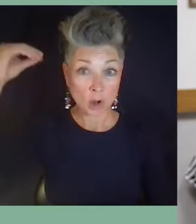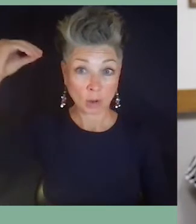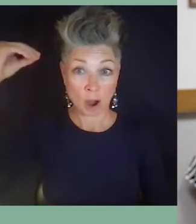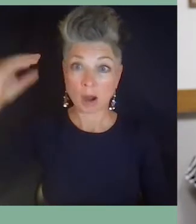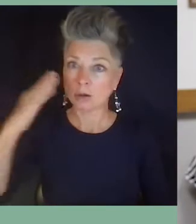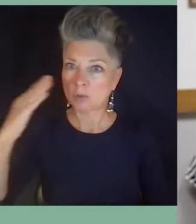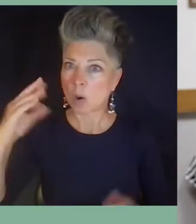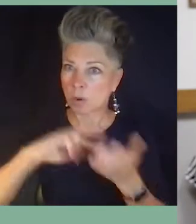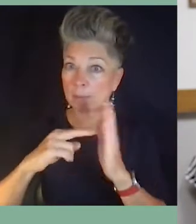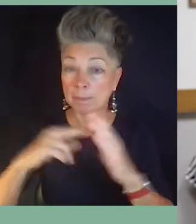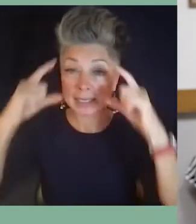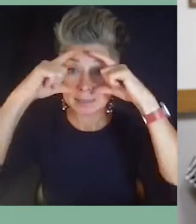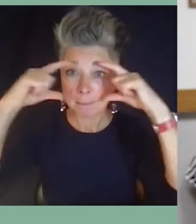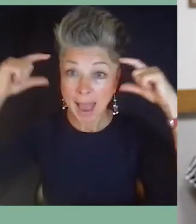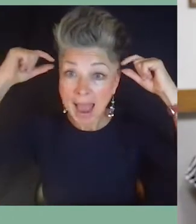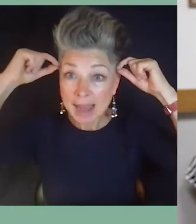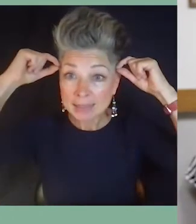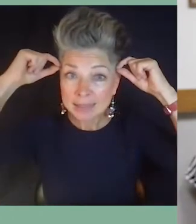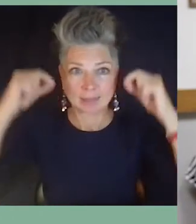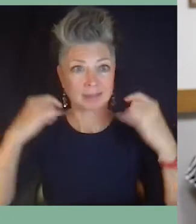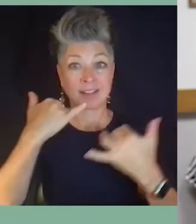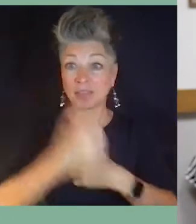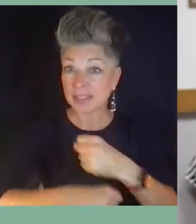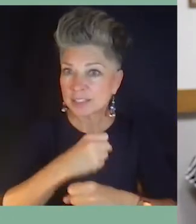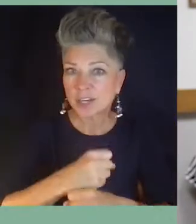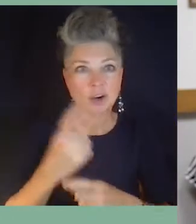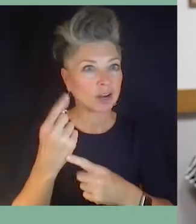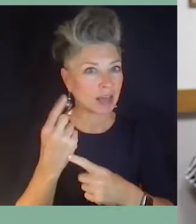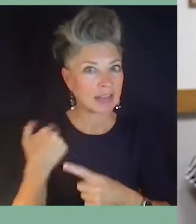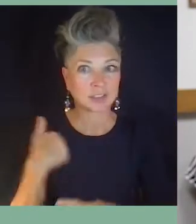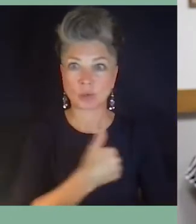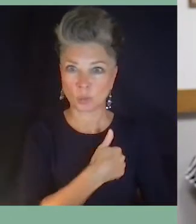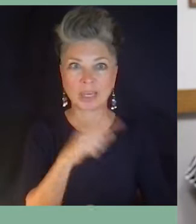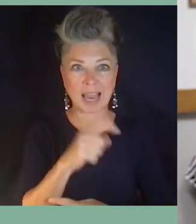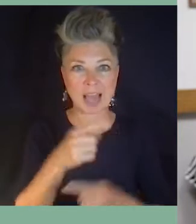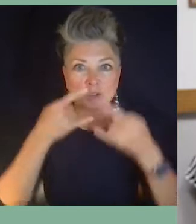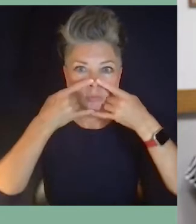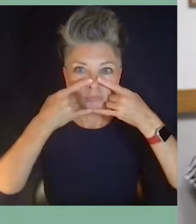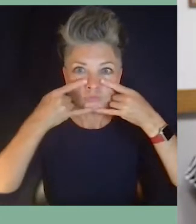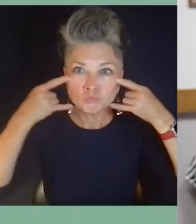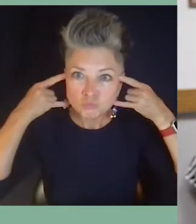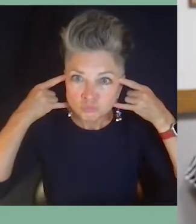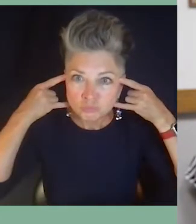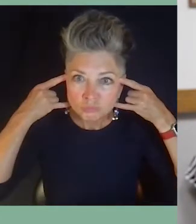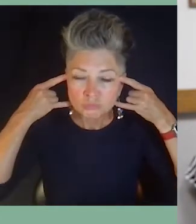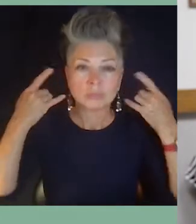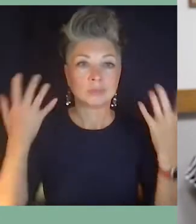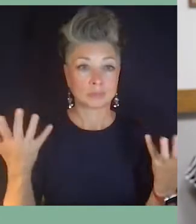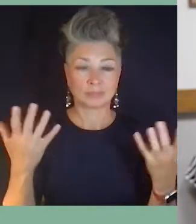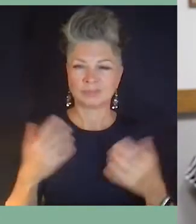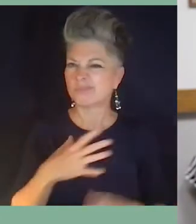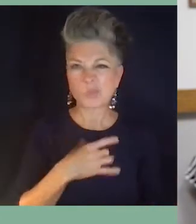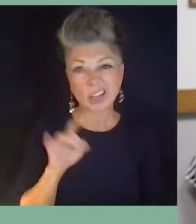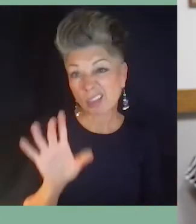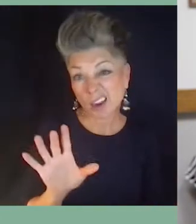they wear masks. And all this year and last year, we had to wear a mask over our nose and our mouth.